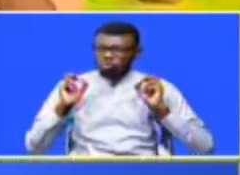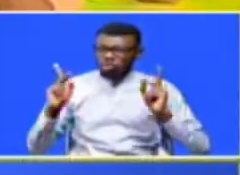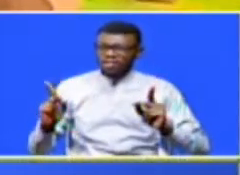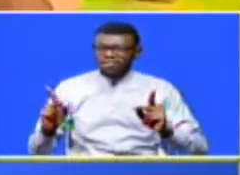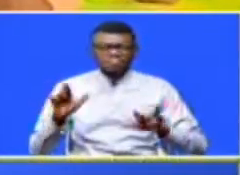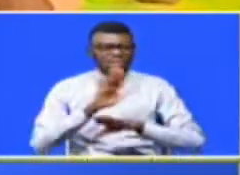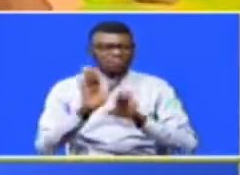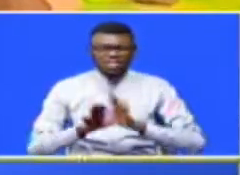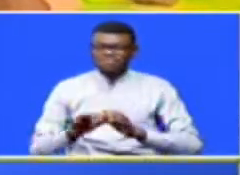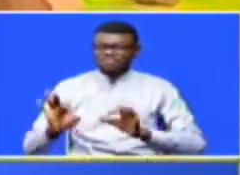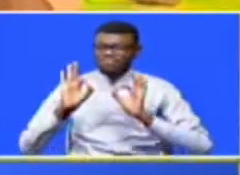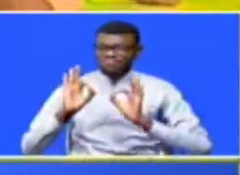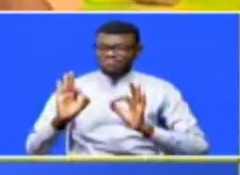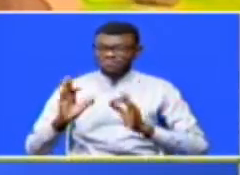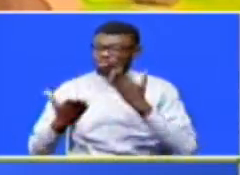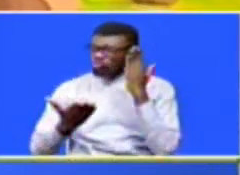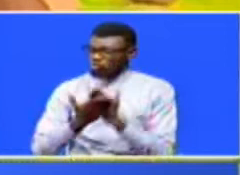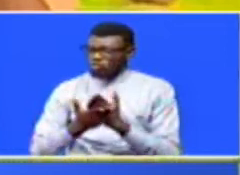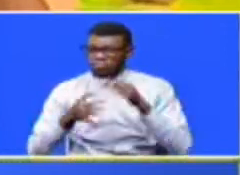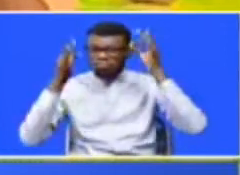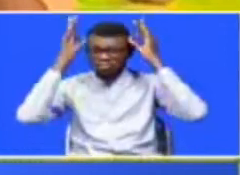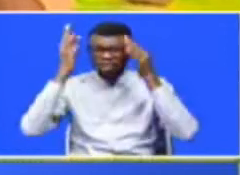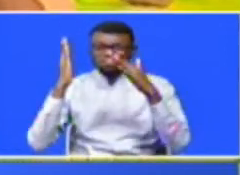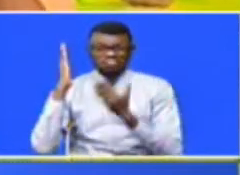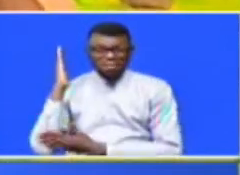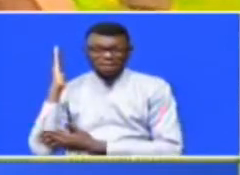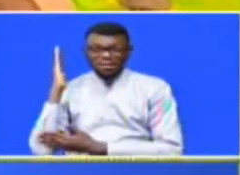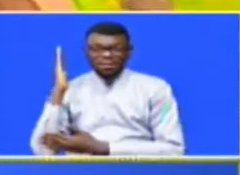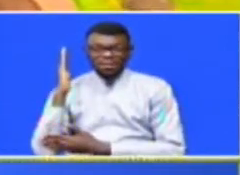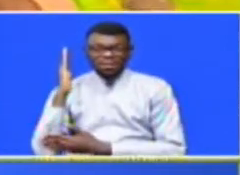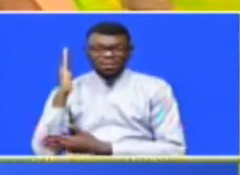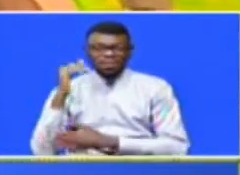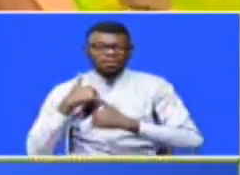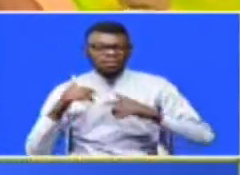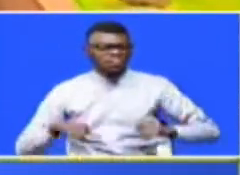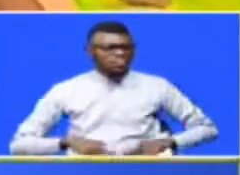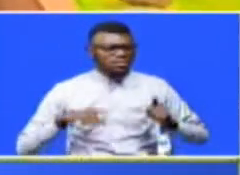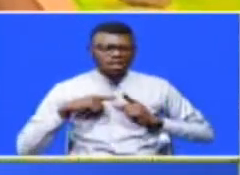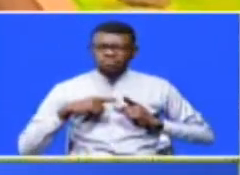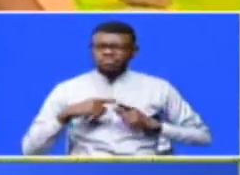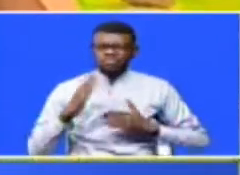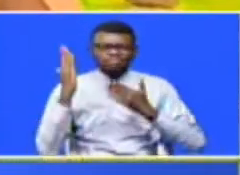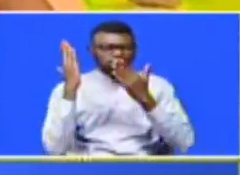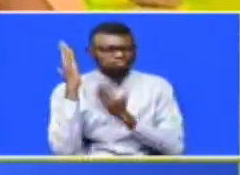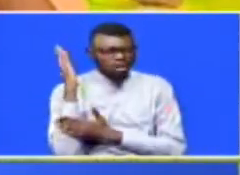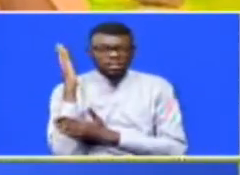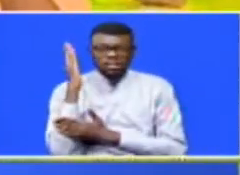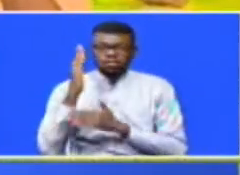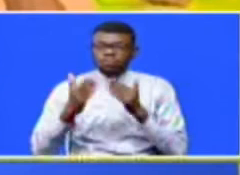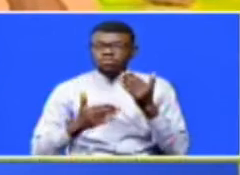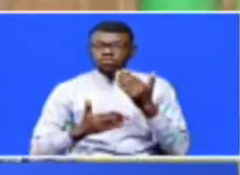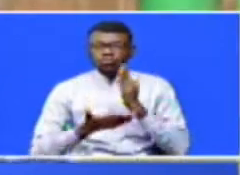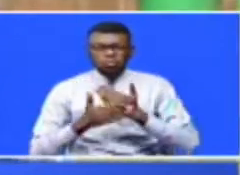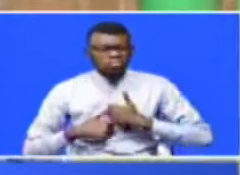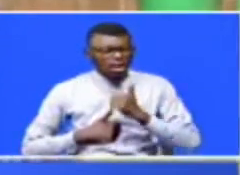anything. It was a bad decision that led me to a very miserable life that I never wish to